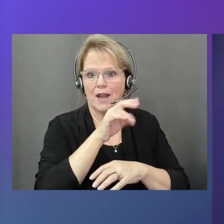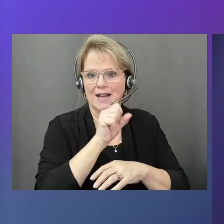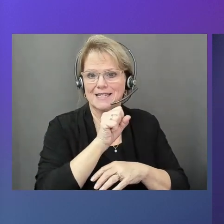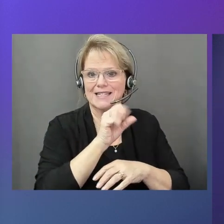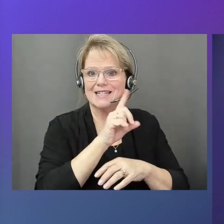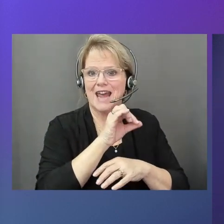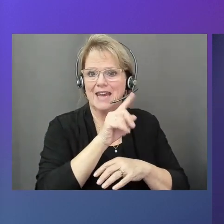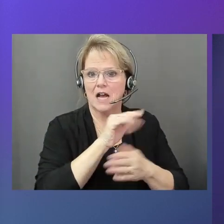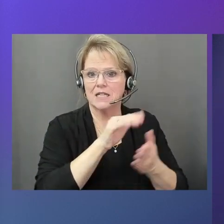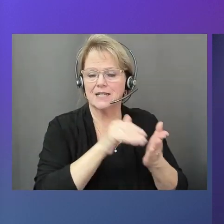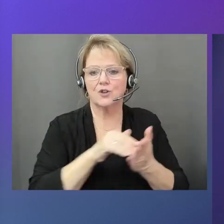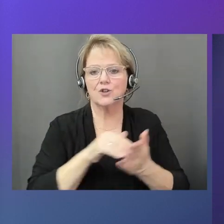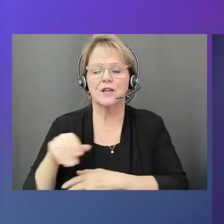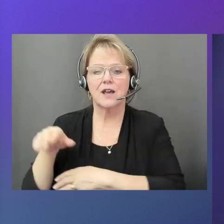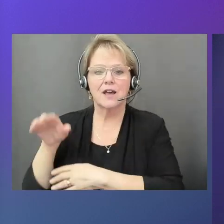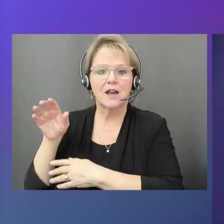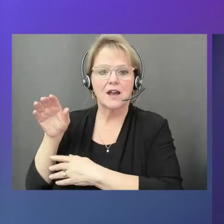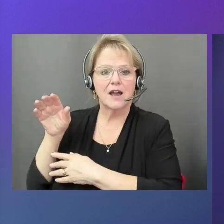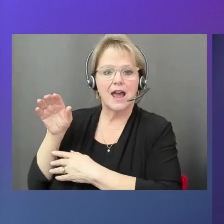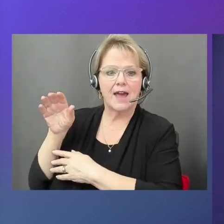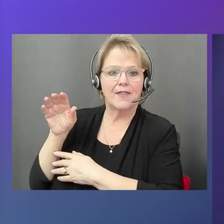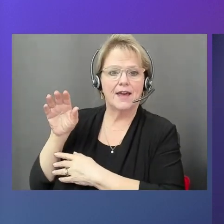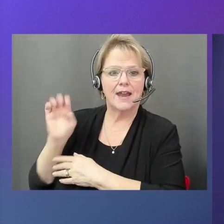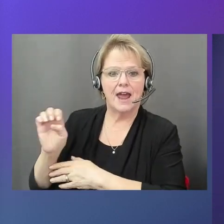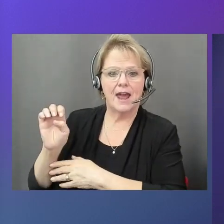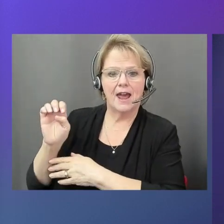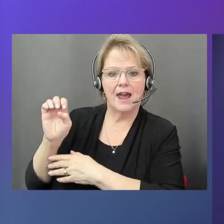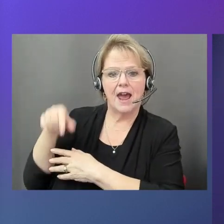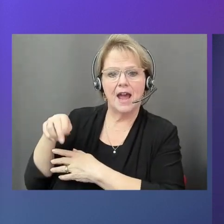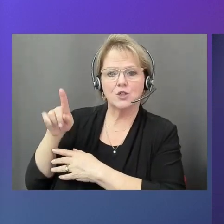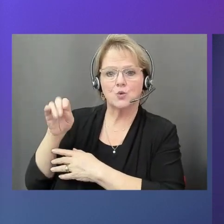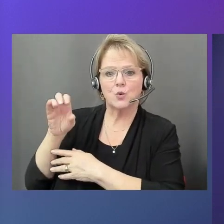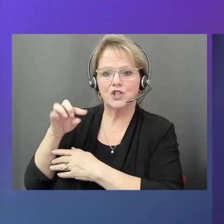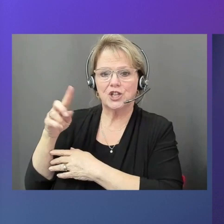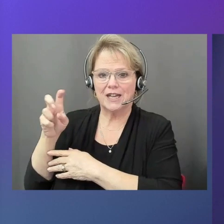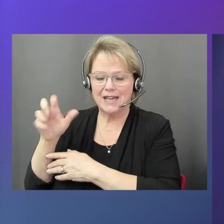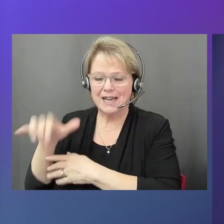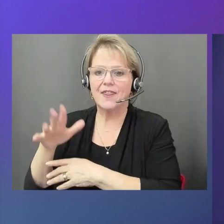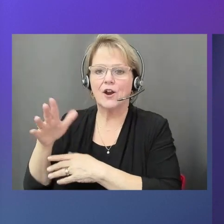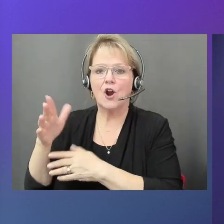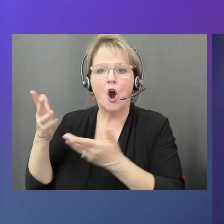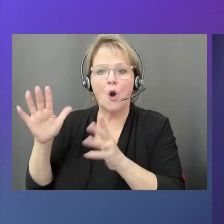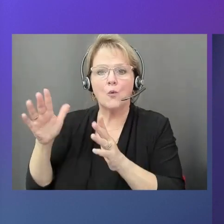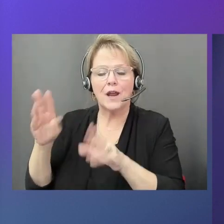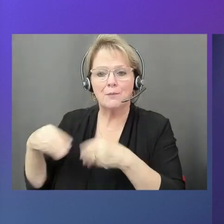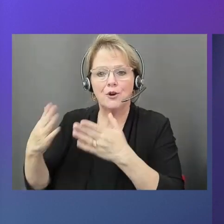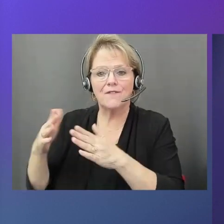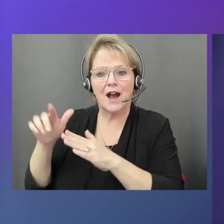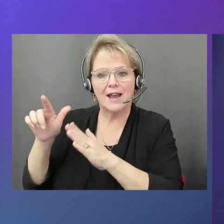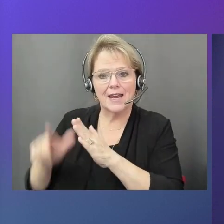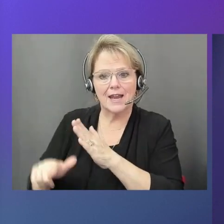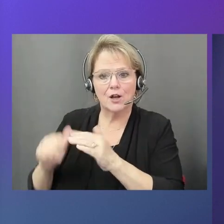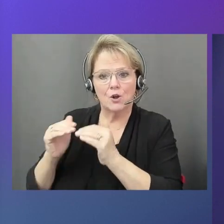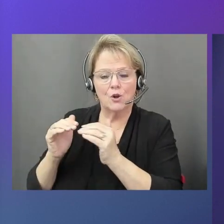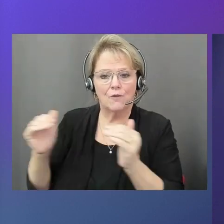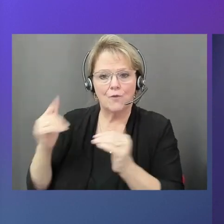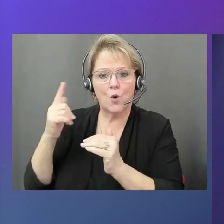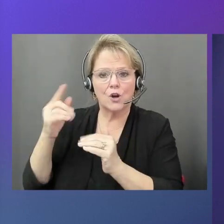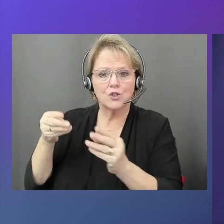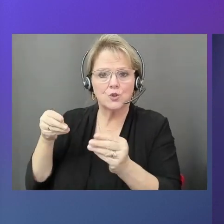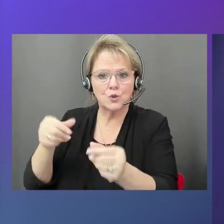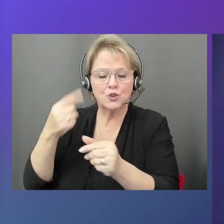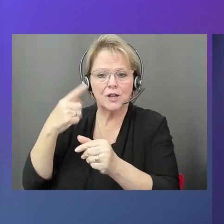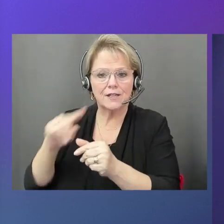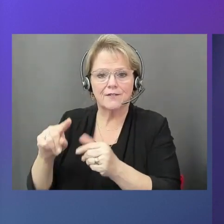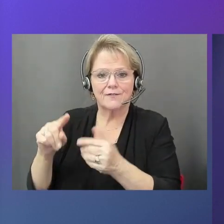is already providing low latency market solutions for our customers. And now with their new Axiom product line, they're actually able to deliver